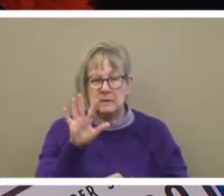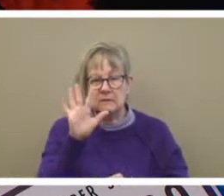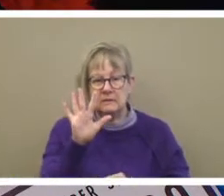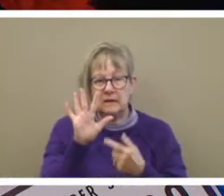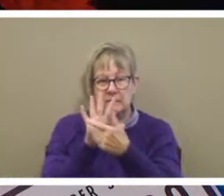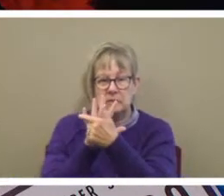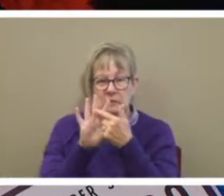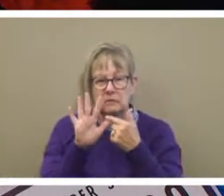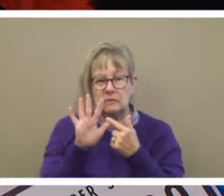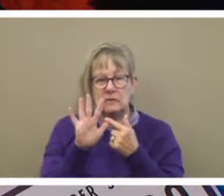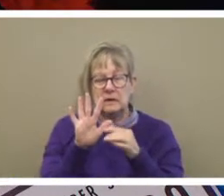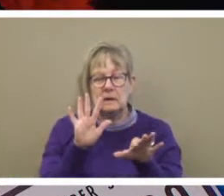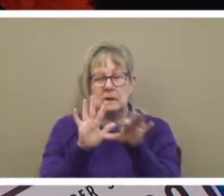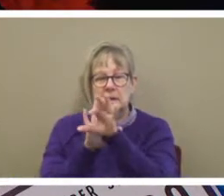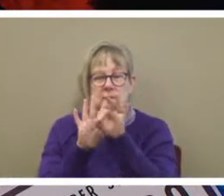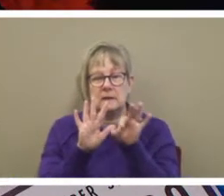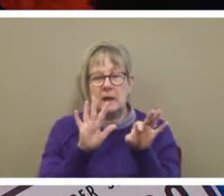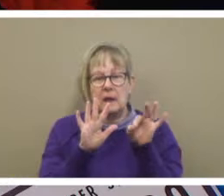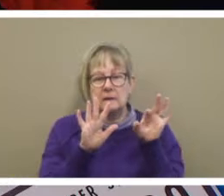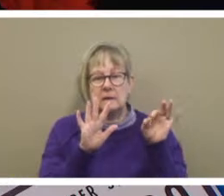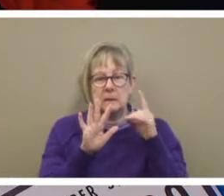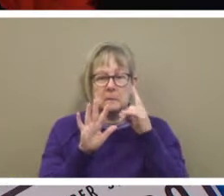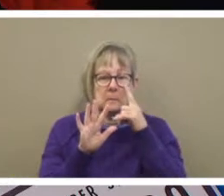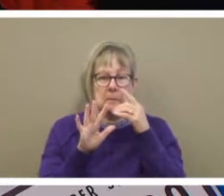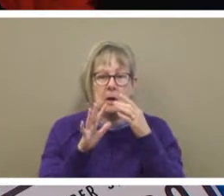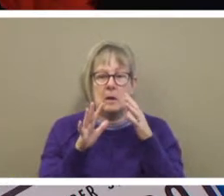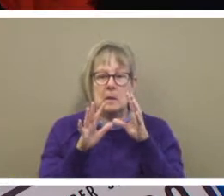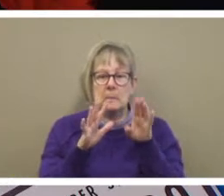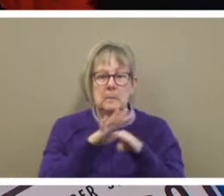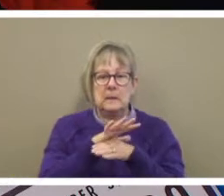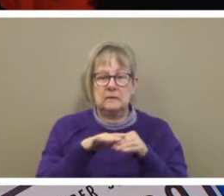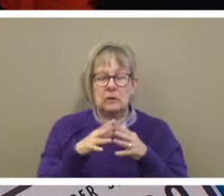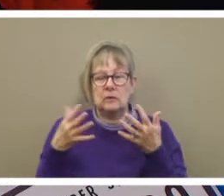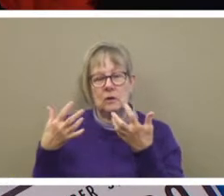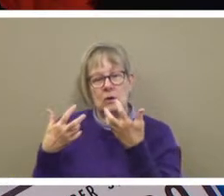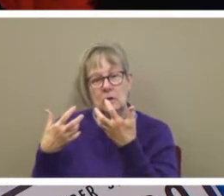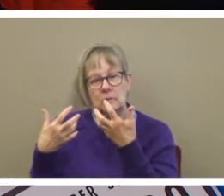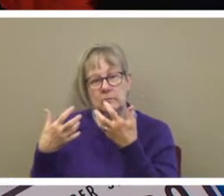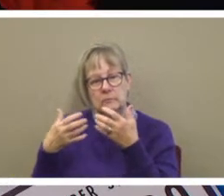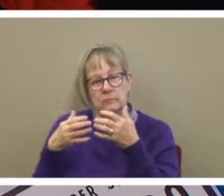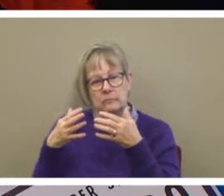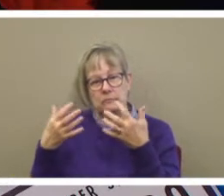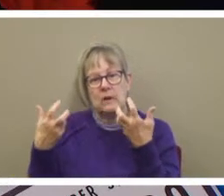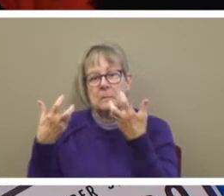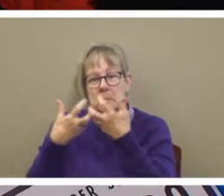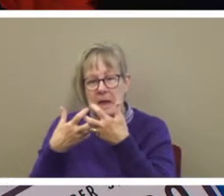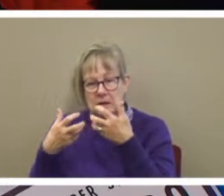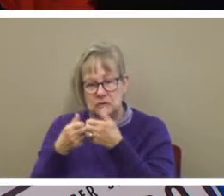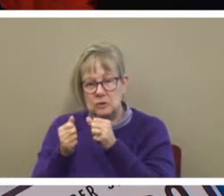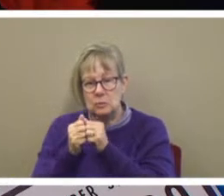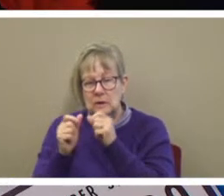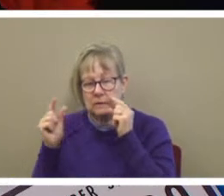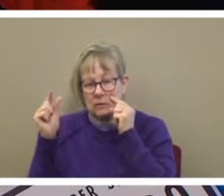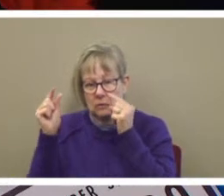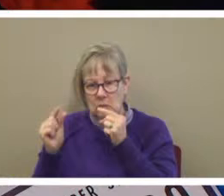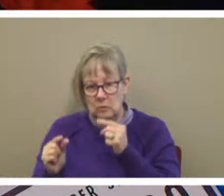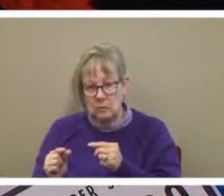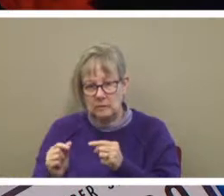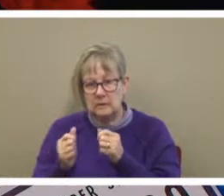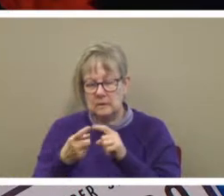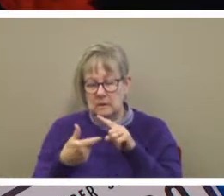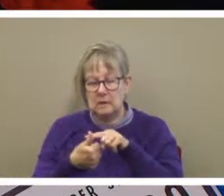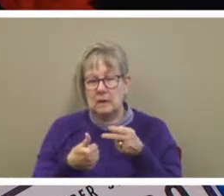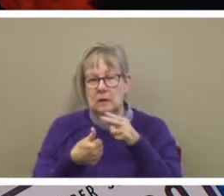were selected based on their compatibility to meet the metrics of this grant agreement, which was to increase revenue,